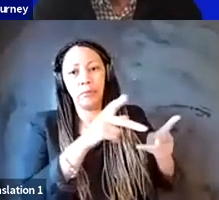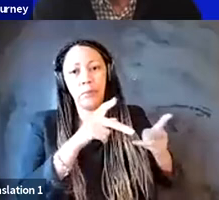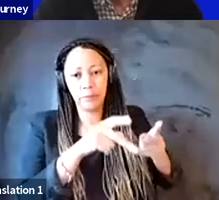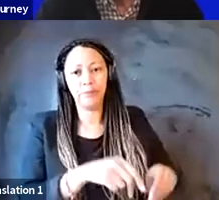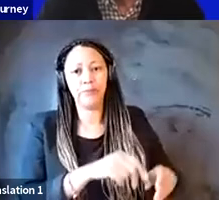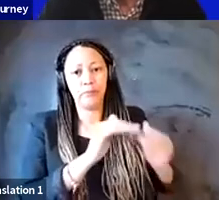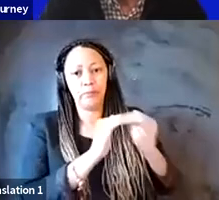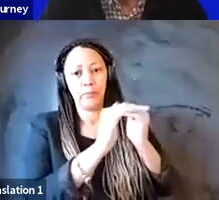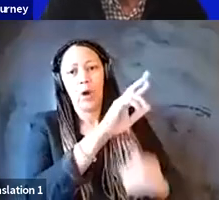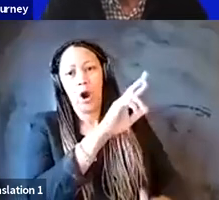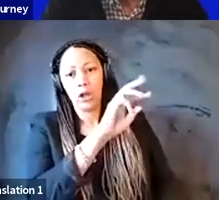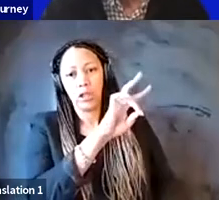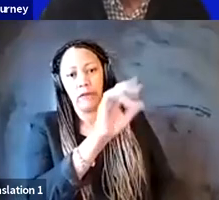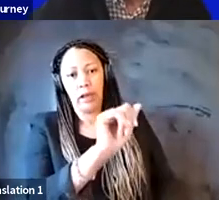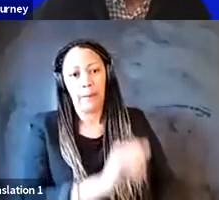R7A.